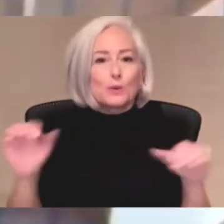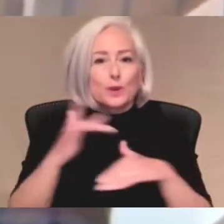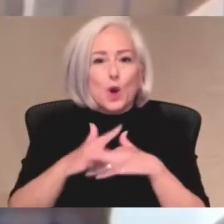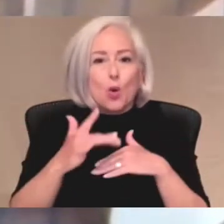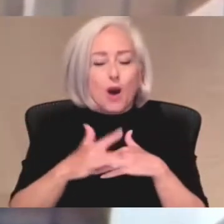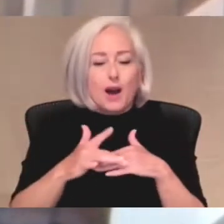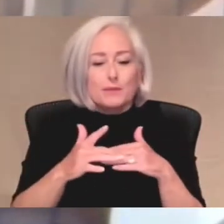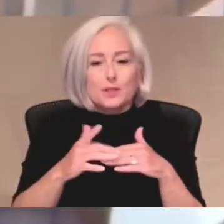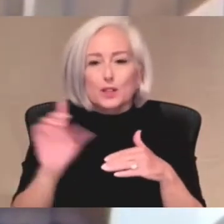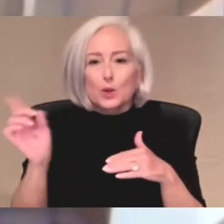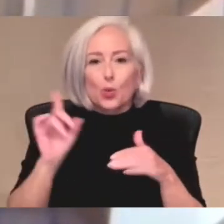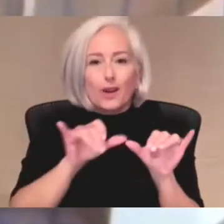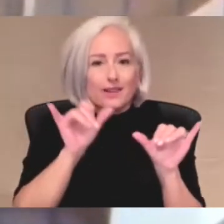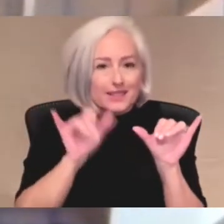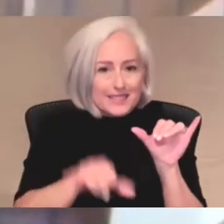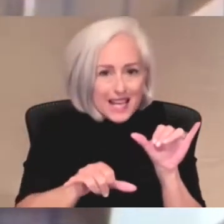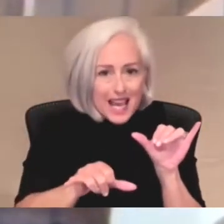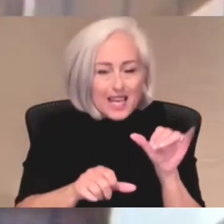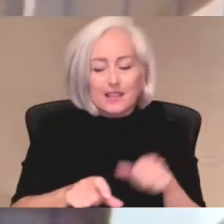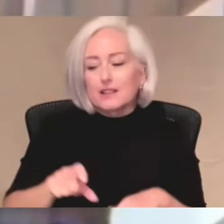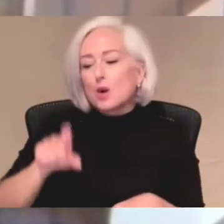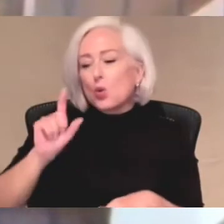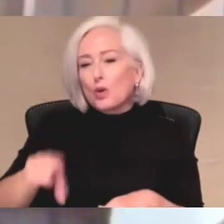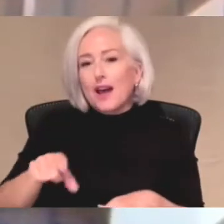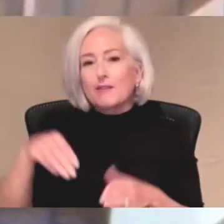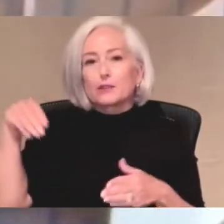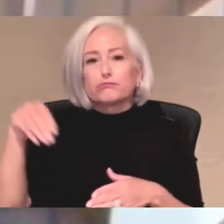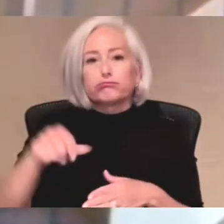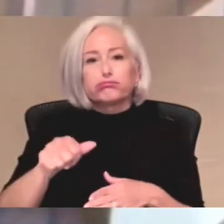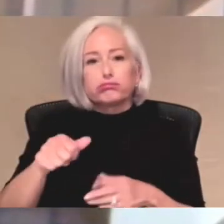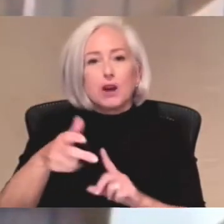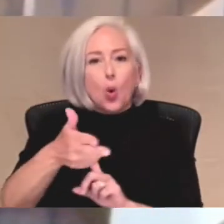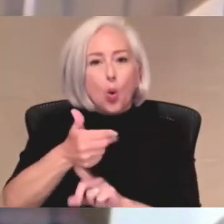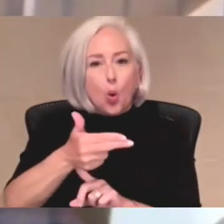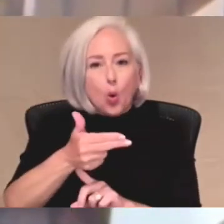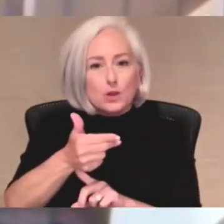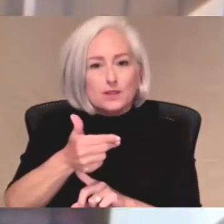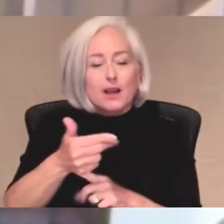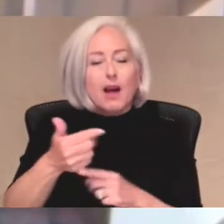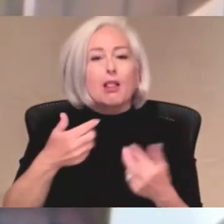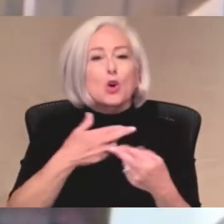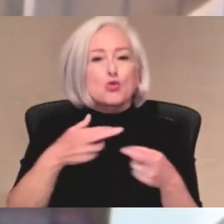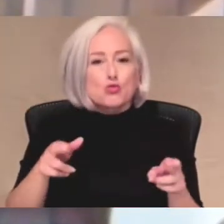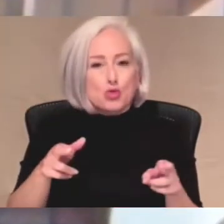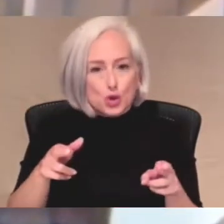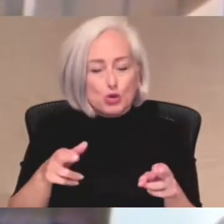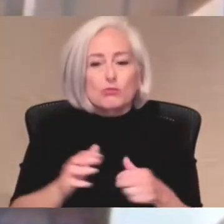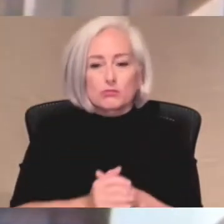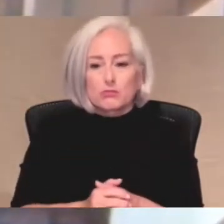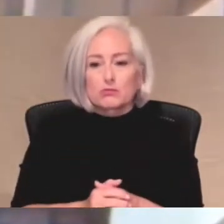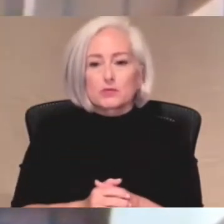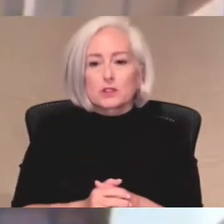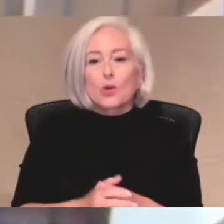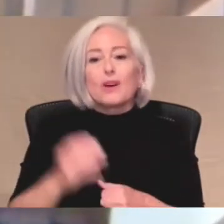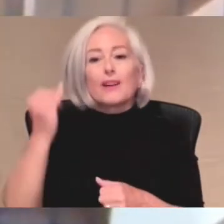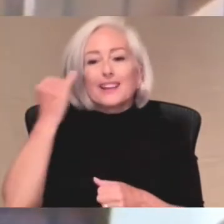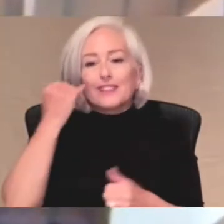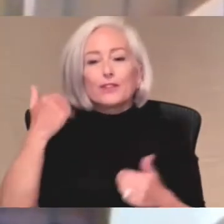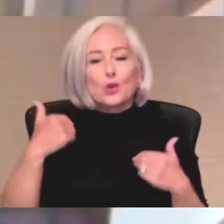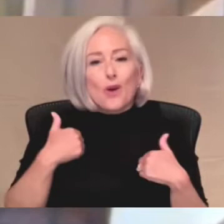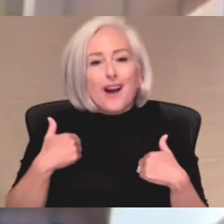a hotel room maybe for that time. So to have it home,